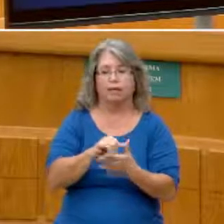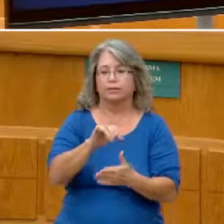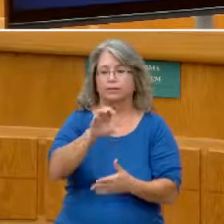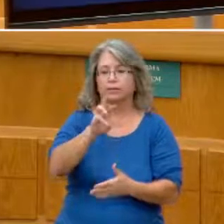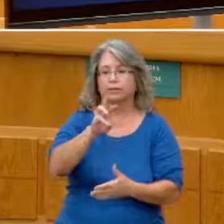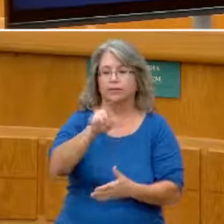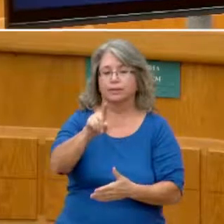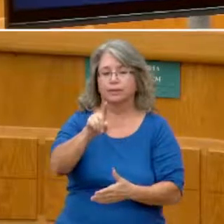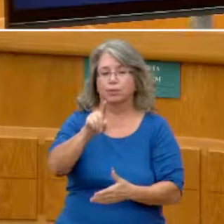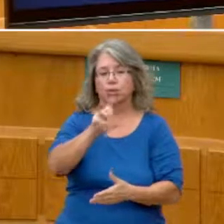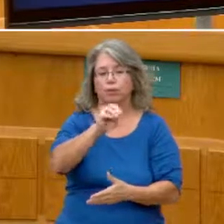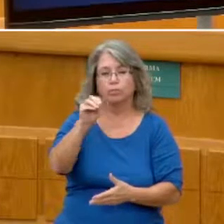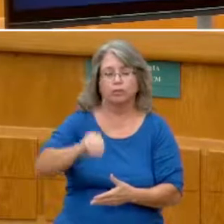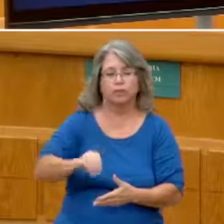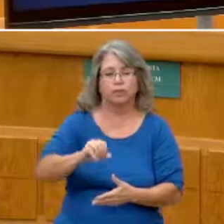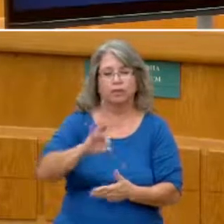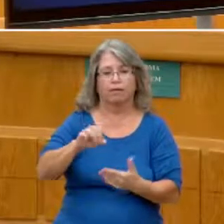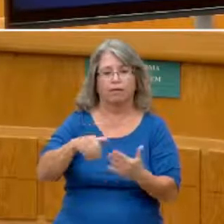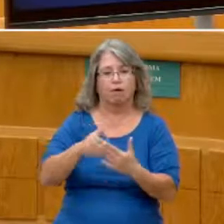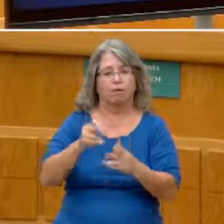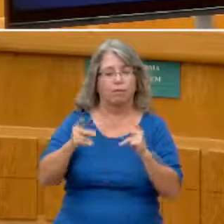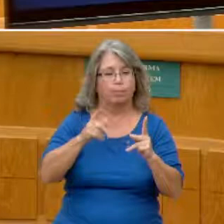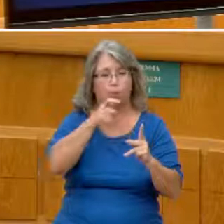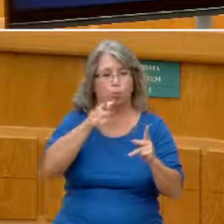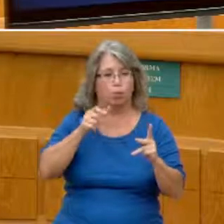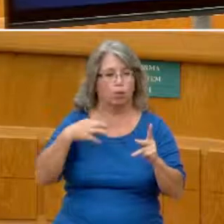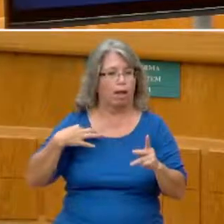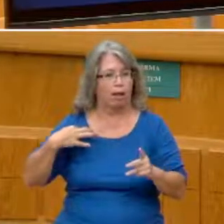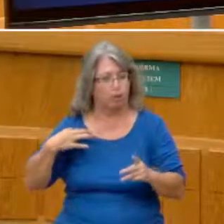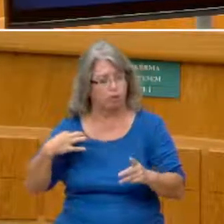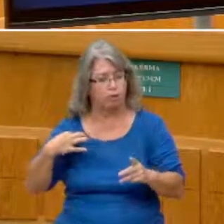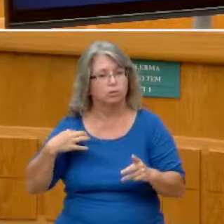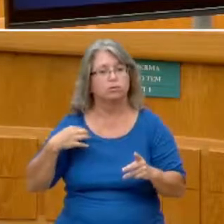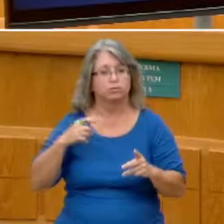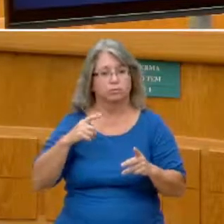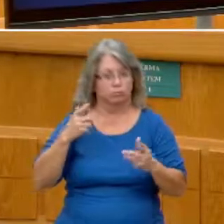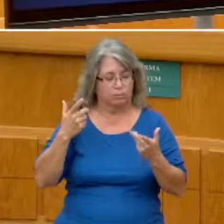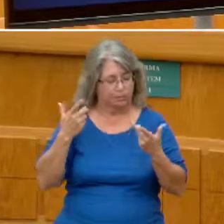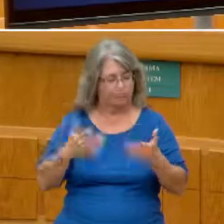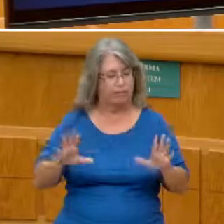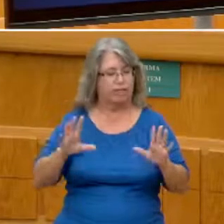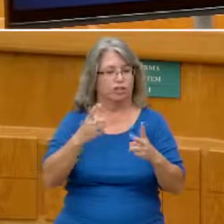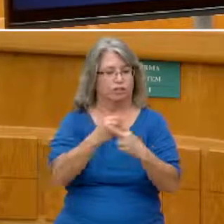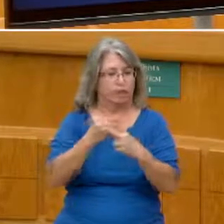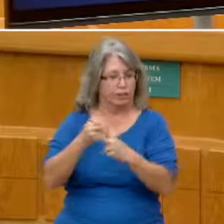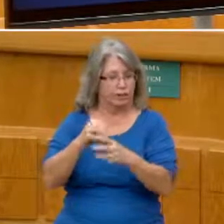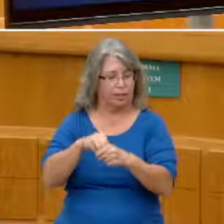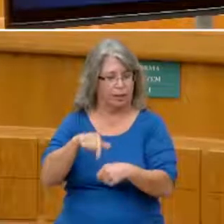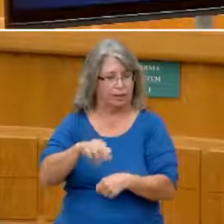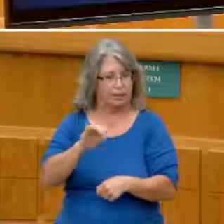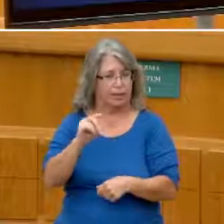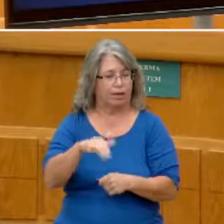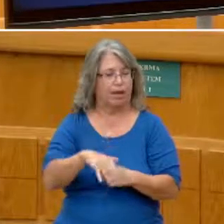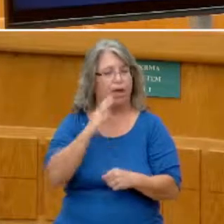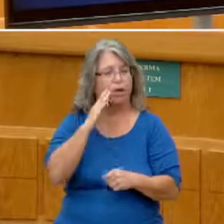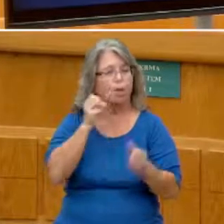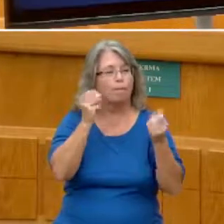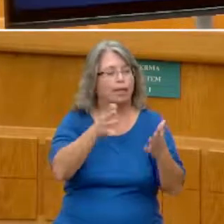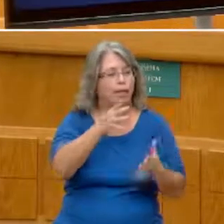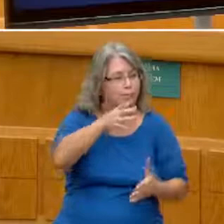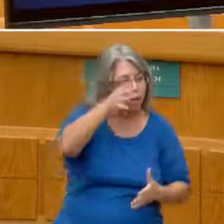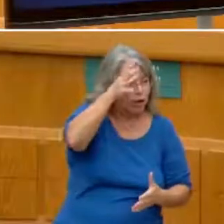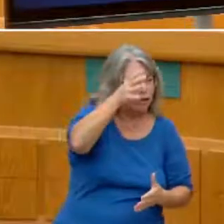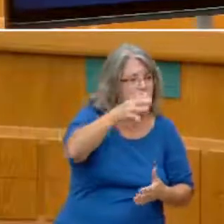population fully vaccinated in Nueces County. I know many parents, pediatricians and physicians have been